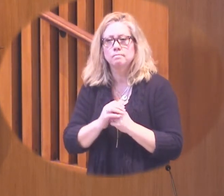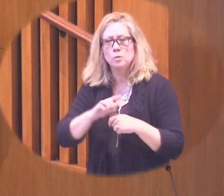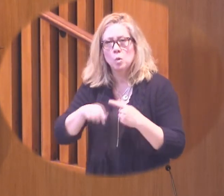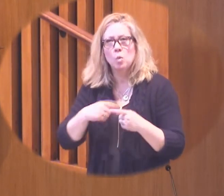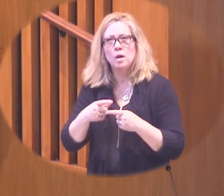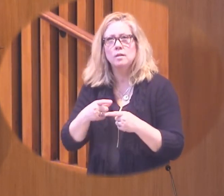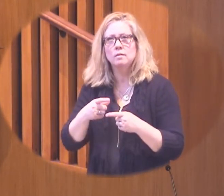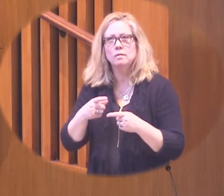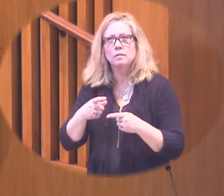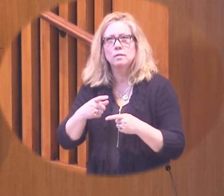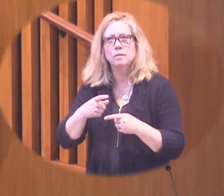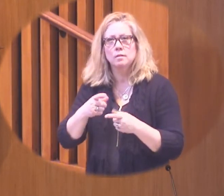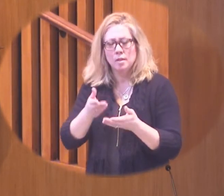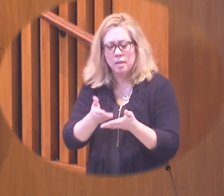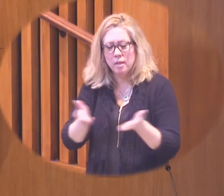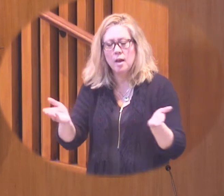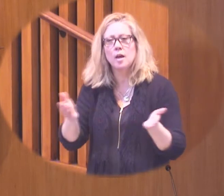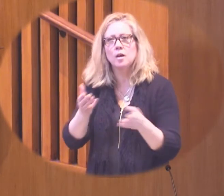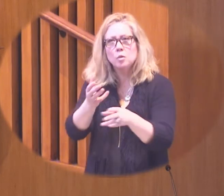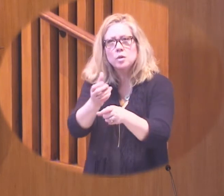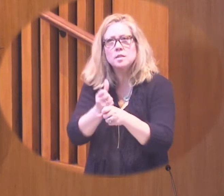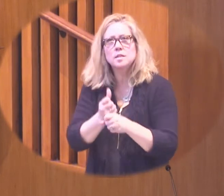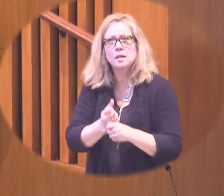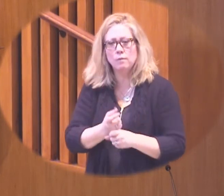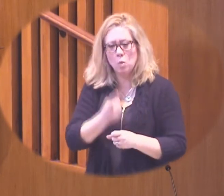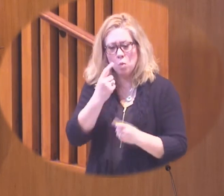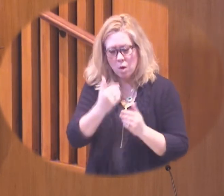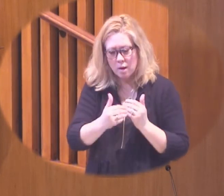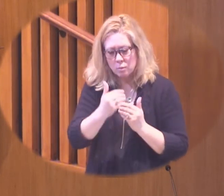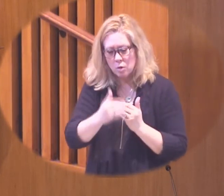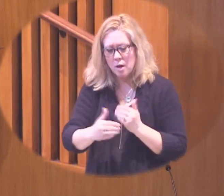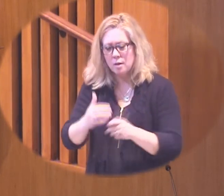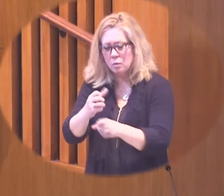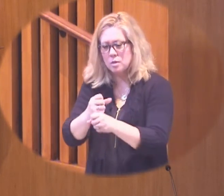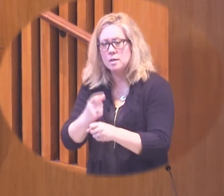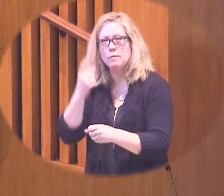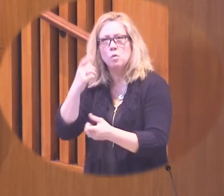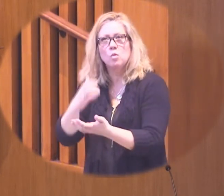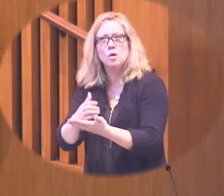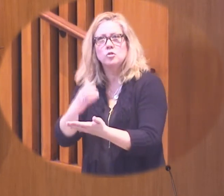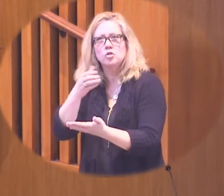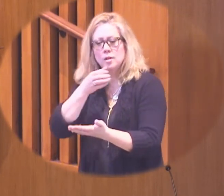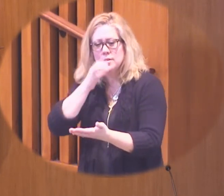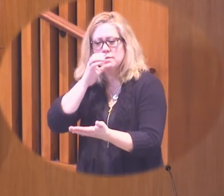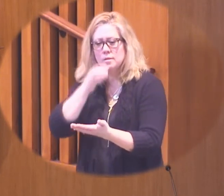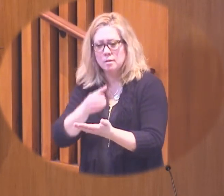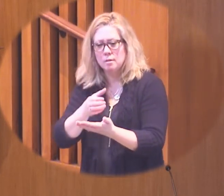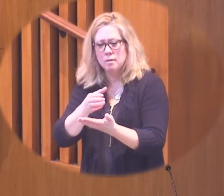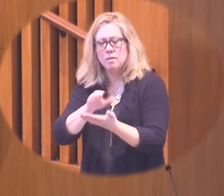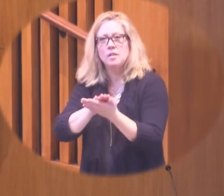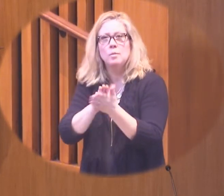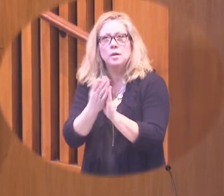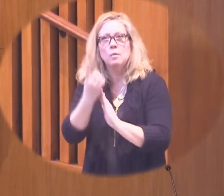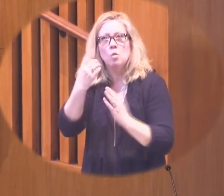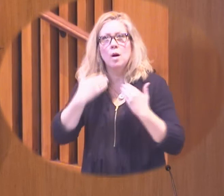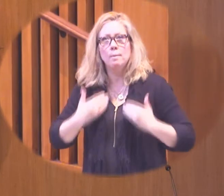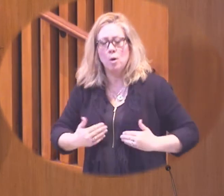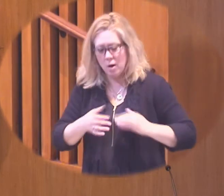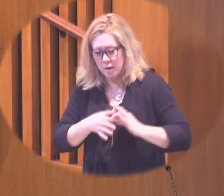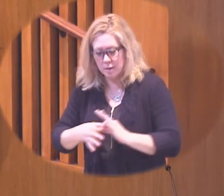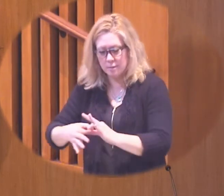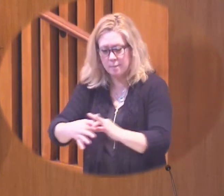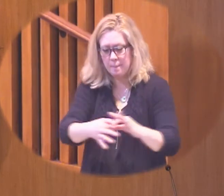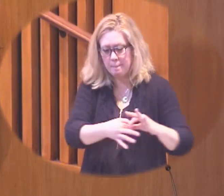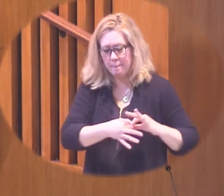one bread and one chalice, they may be gathered into one body in Christ, who